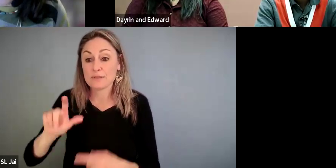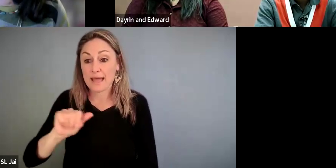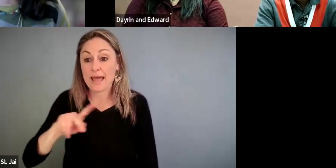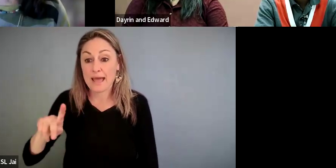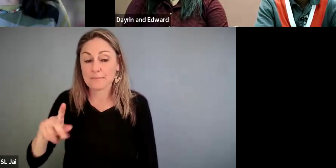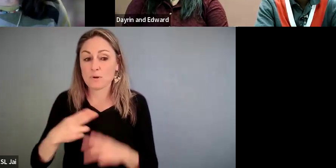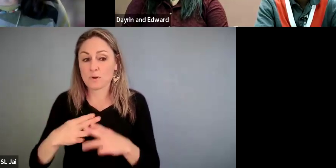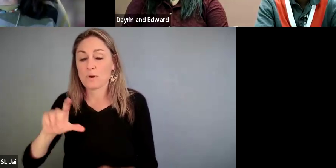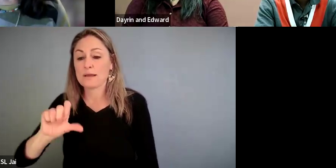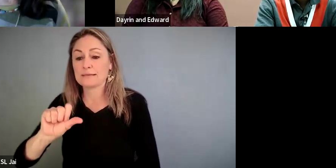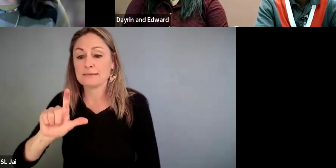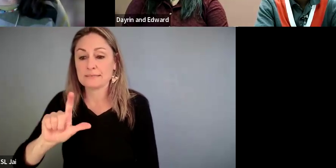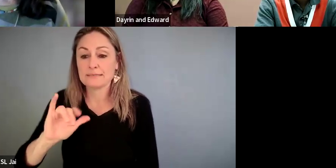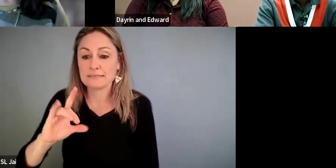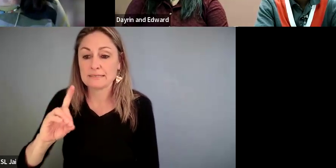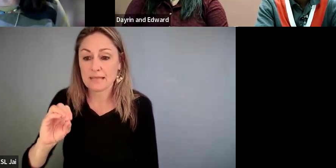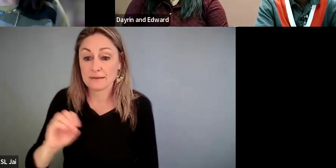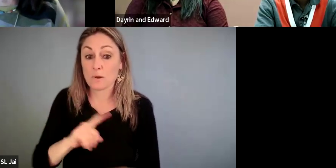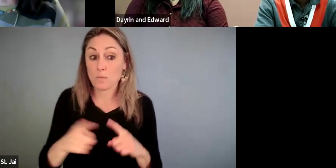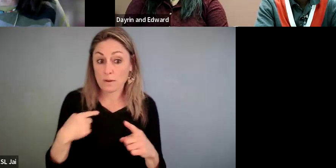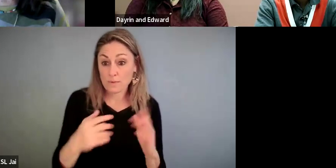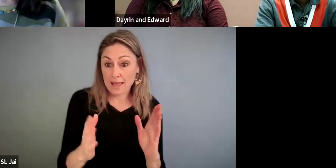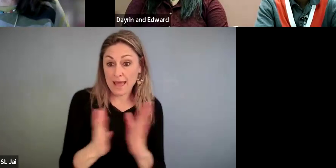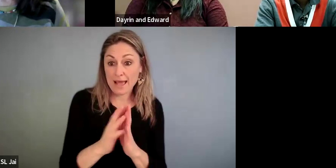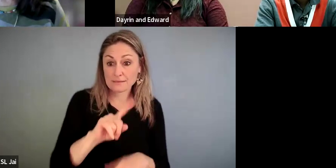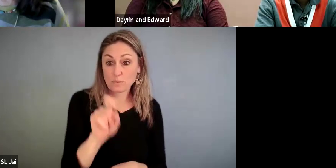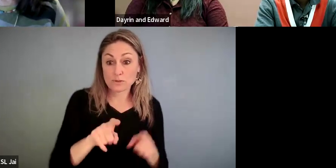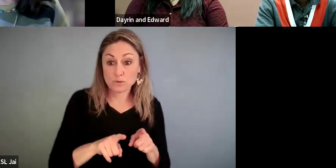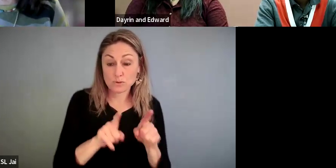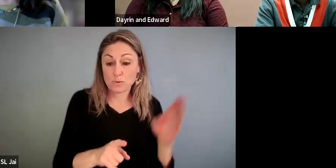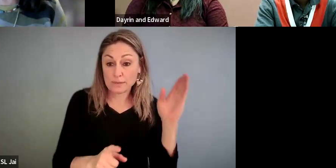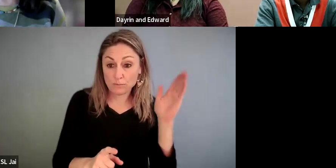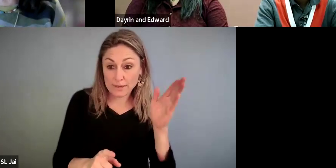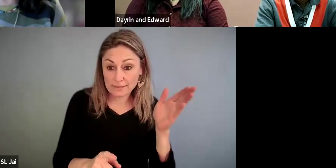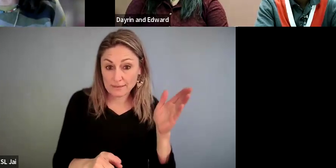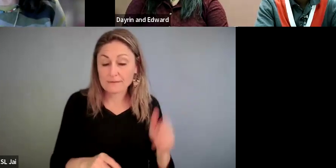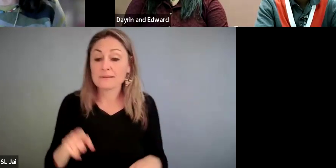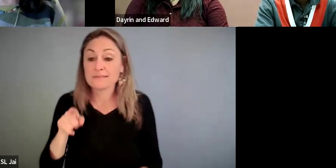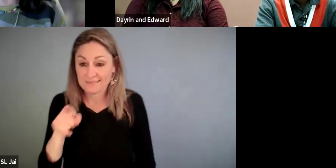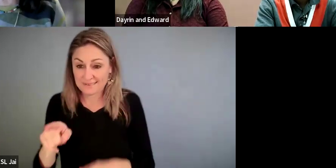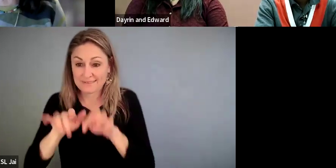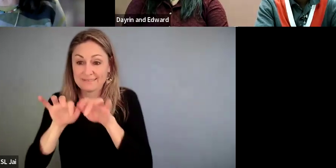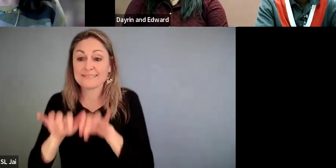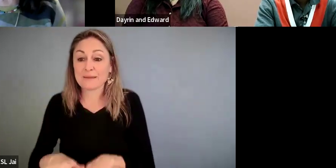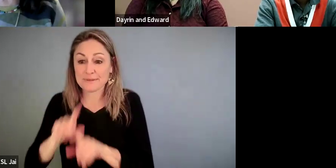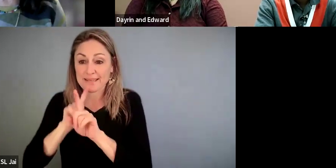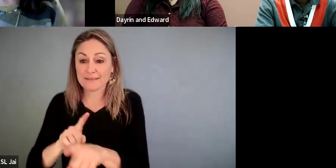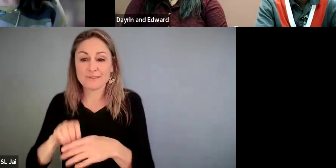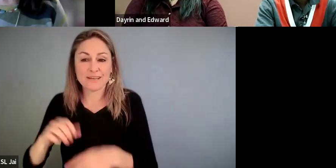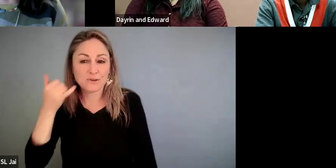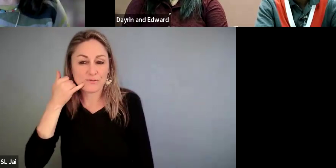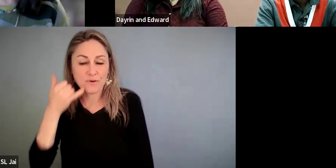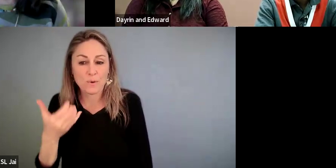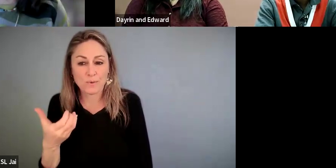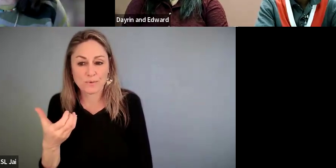and then when we ask a question during the presentation, you'll get to type your answers in the phone,